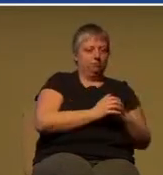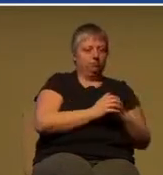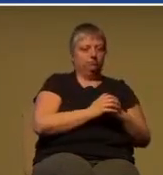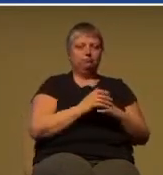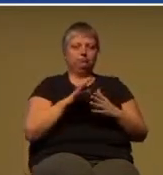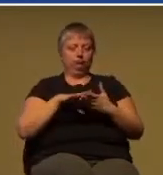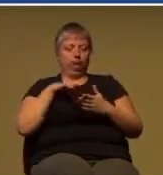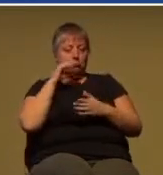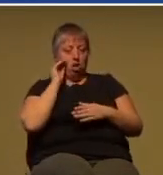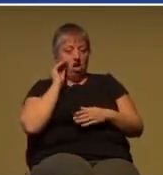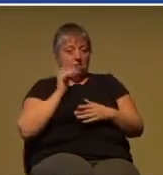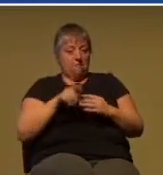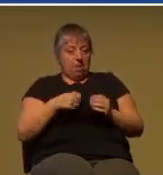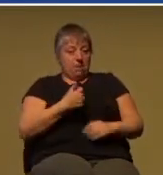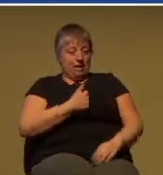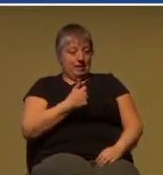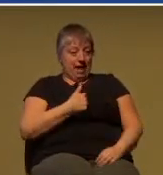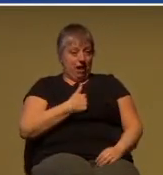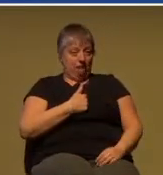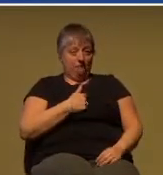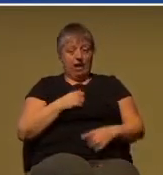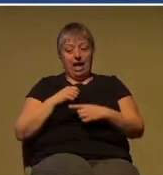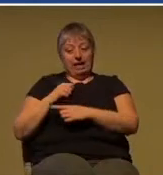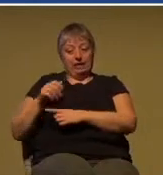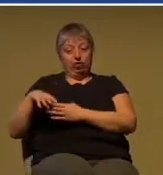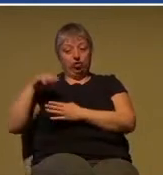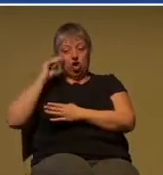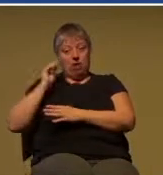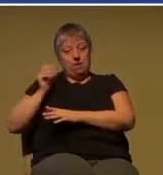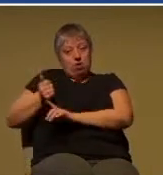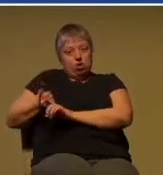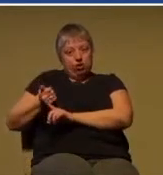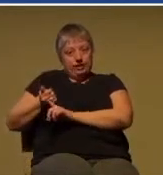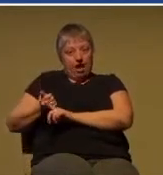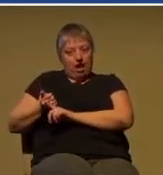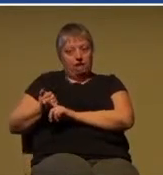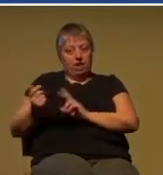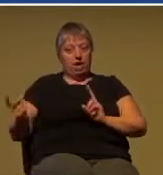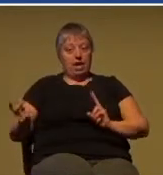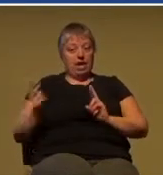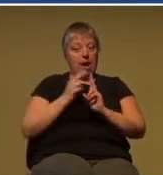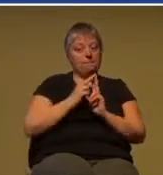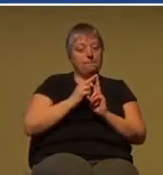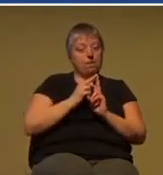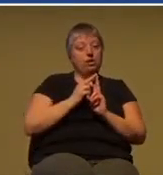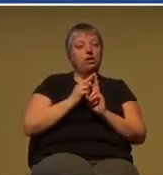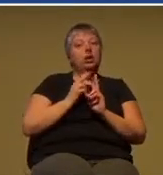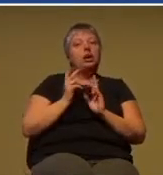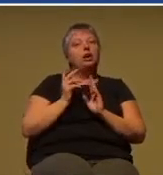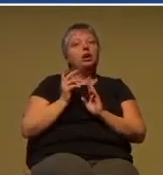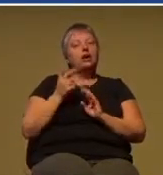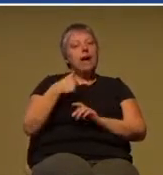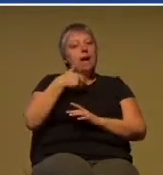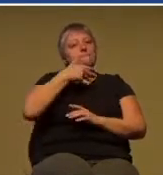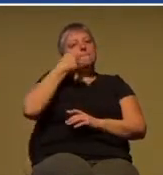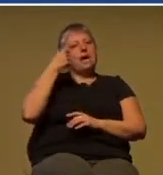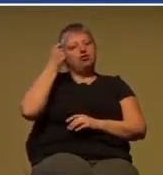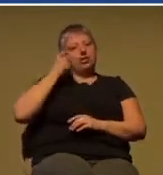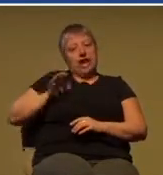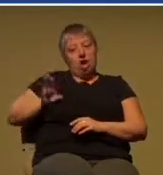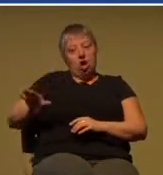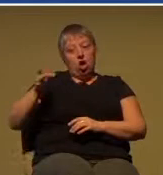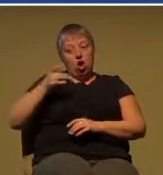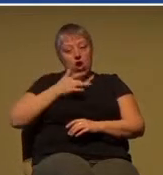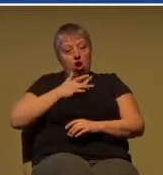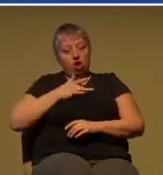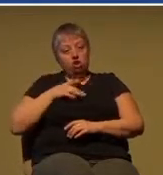that about myself and Debra learning that about herself, then as a couple, I have a better understanding of Debra's heart and she has a better understanding